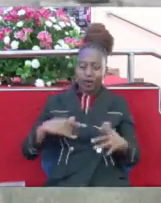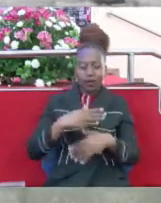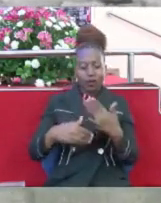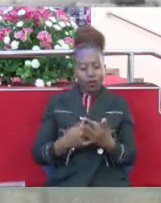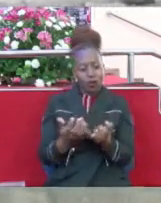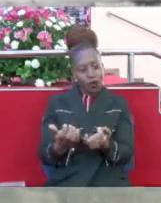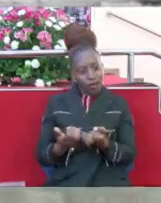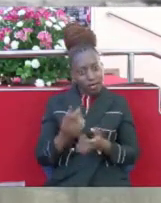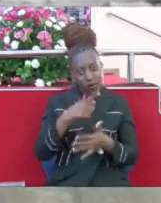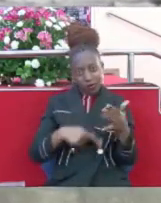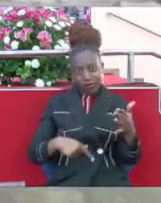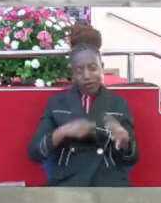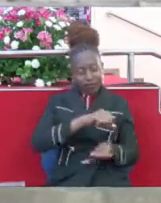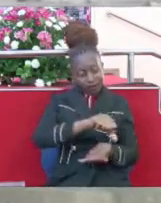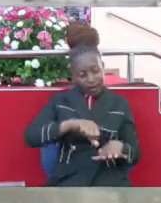anointing.